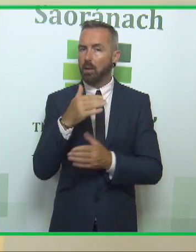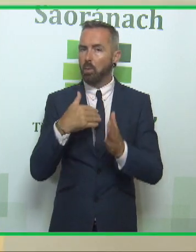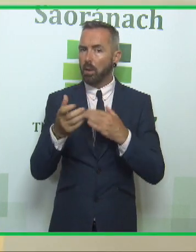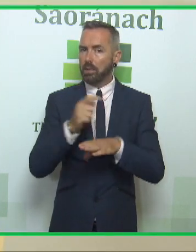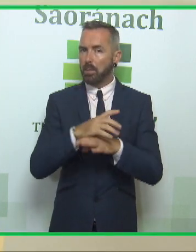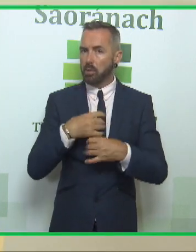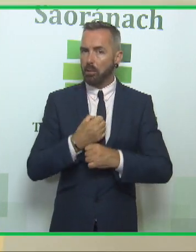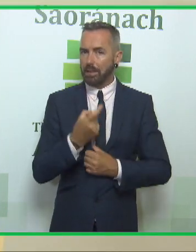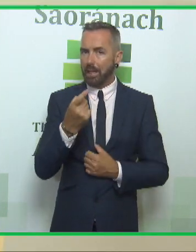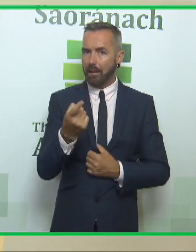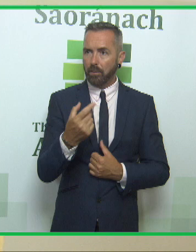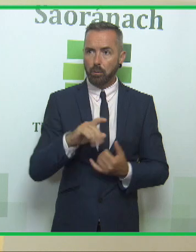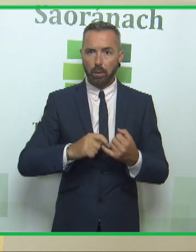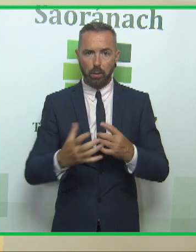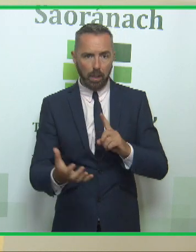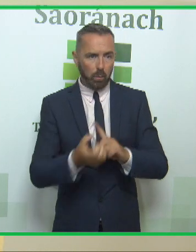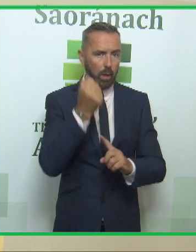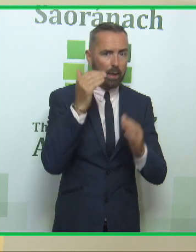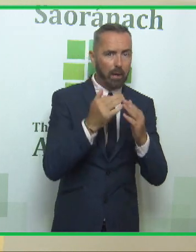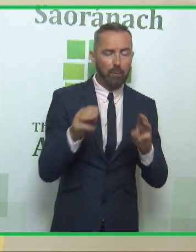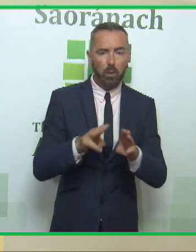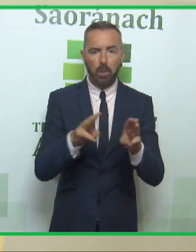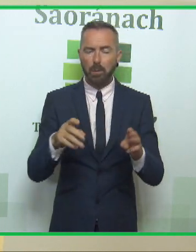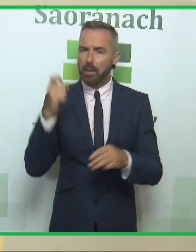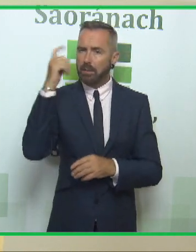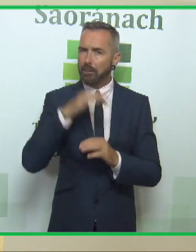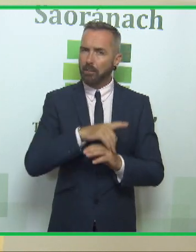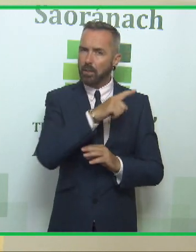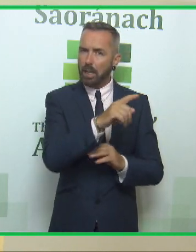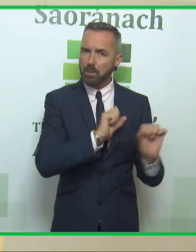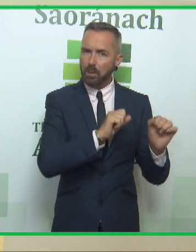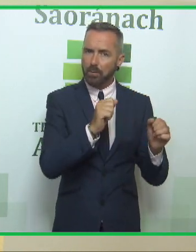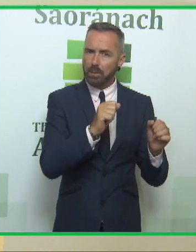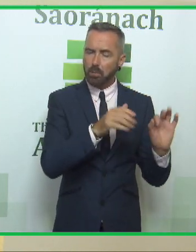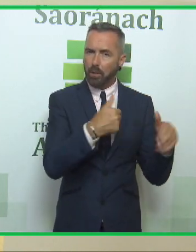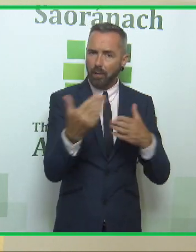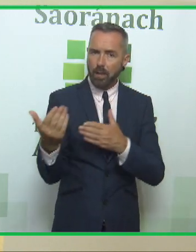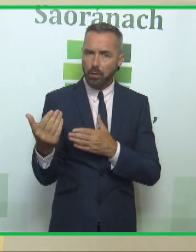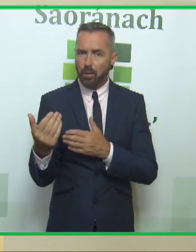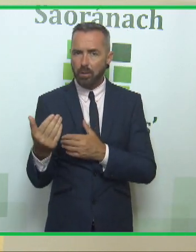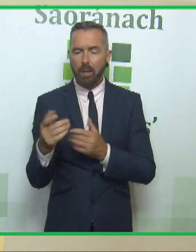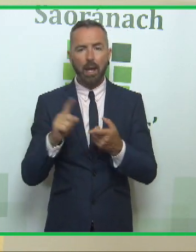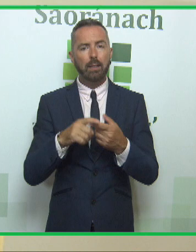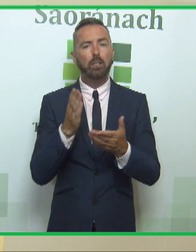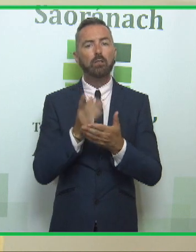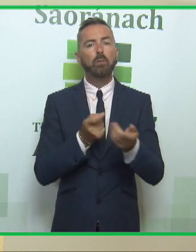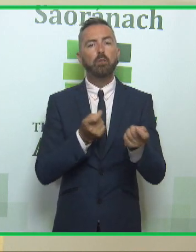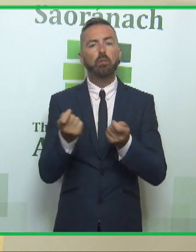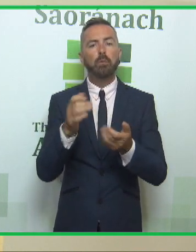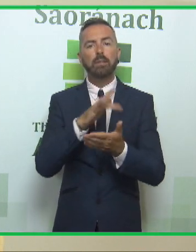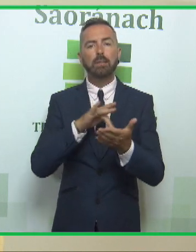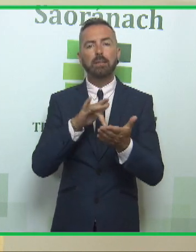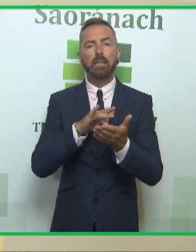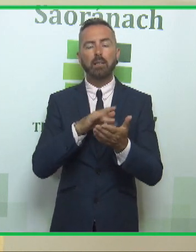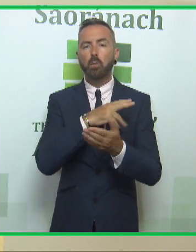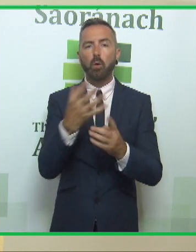get housing for people or trying to do that, and especially when the gang's very complex, because some treatment centres don't accept you if there's X